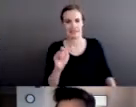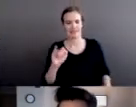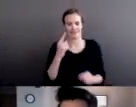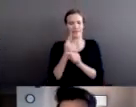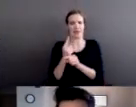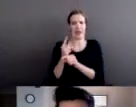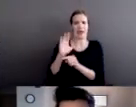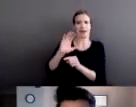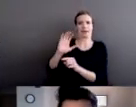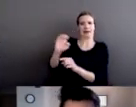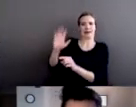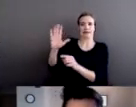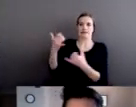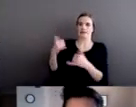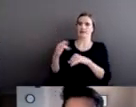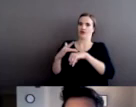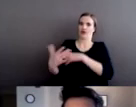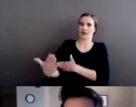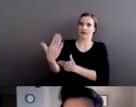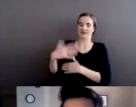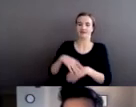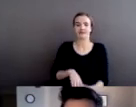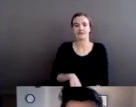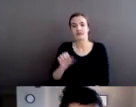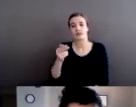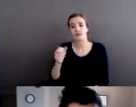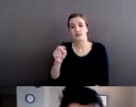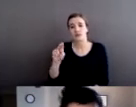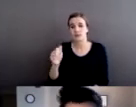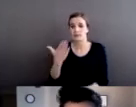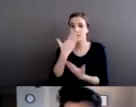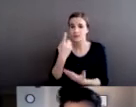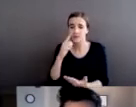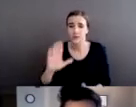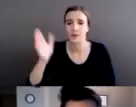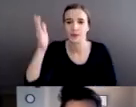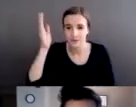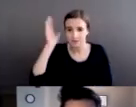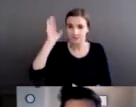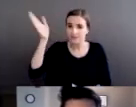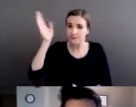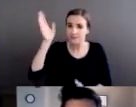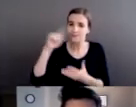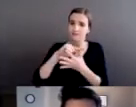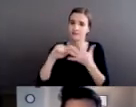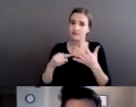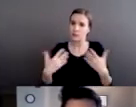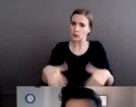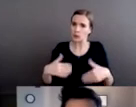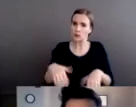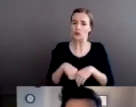much, Sheena, for walking us through that presentation. I think it did a good job of